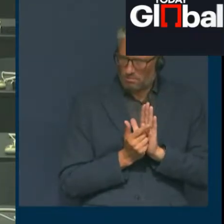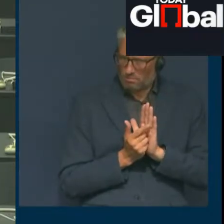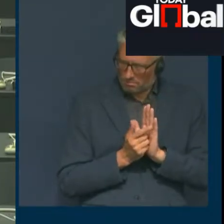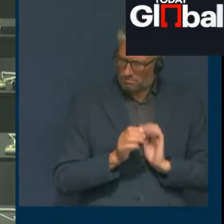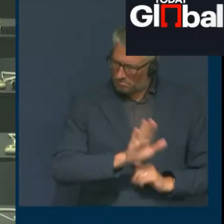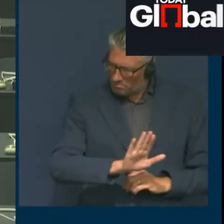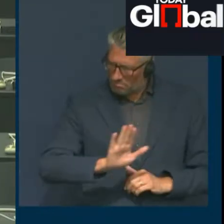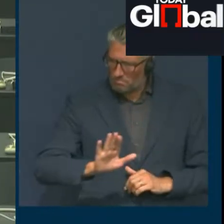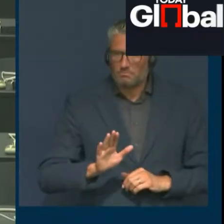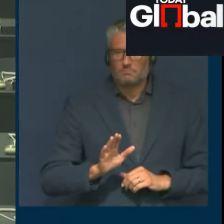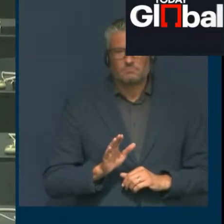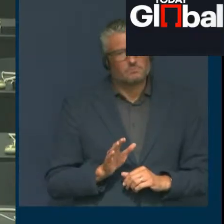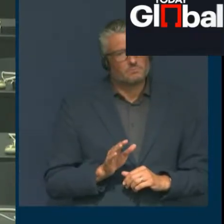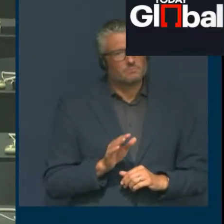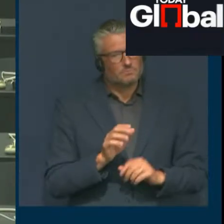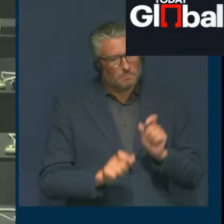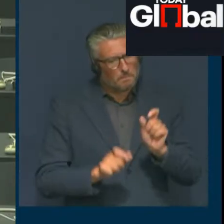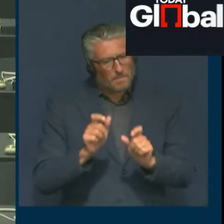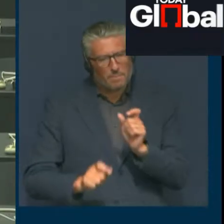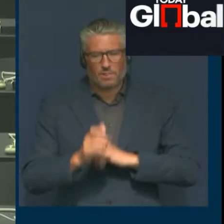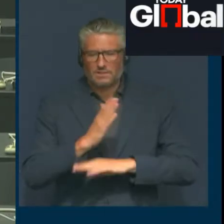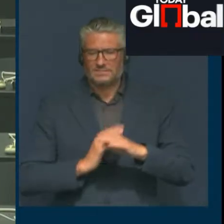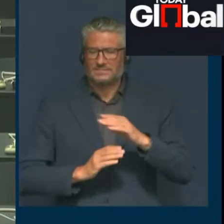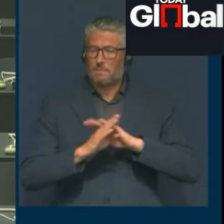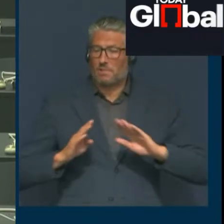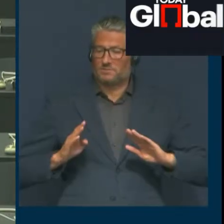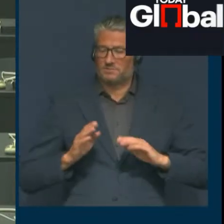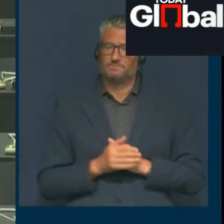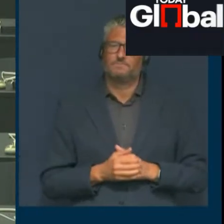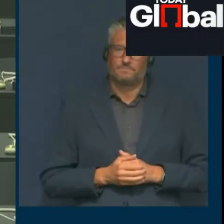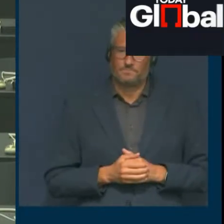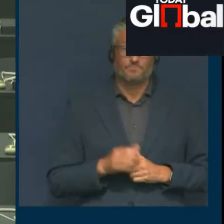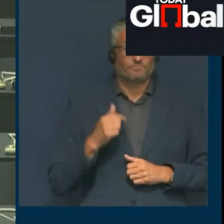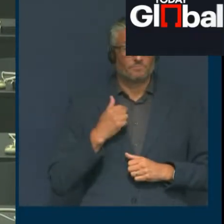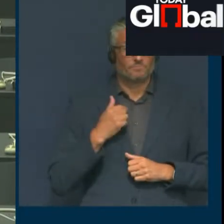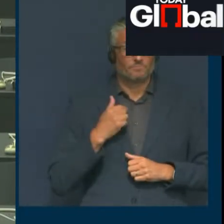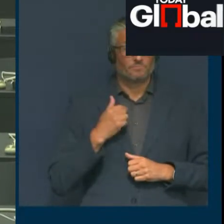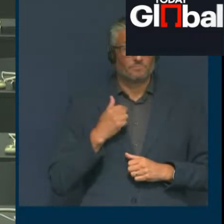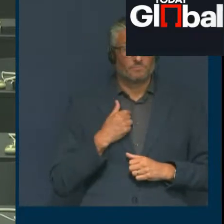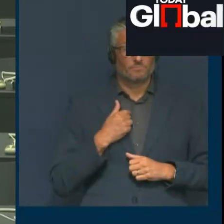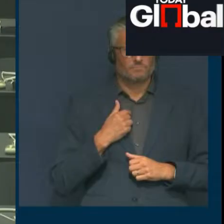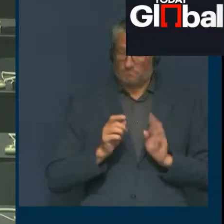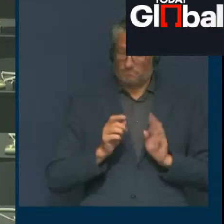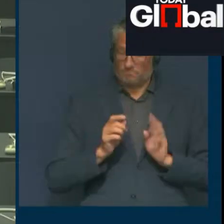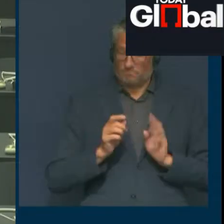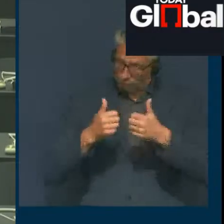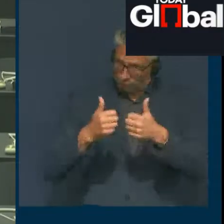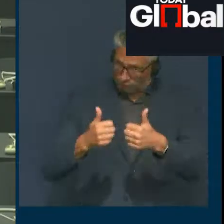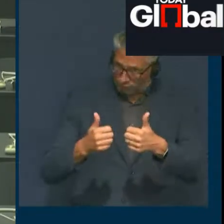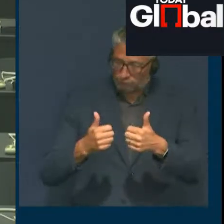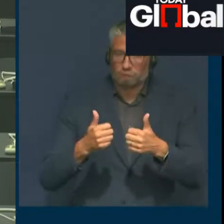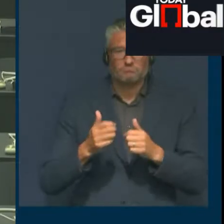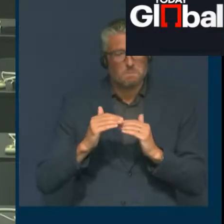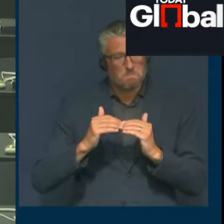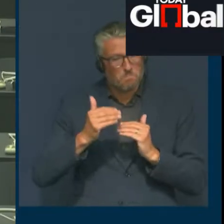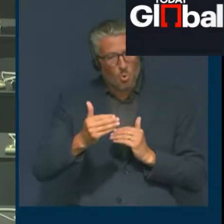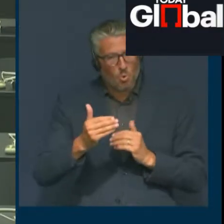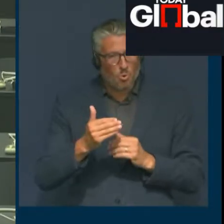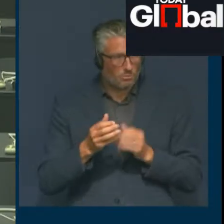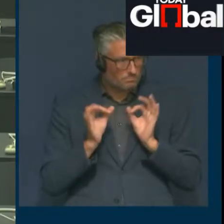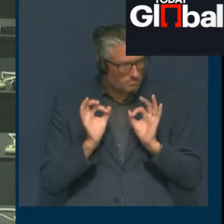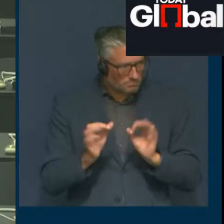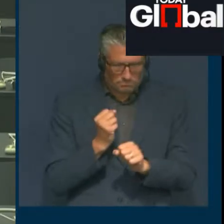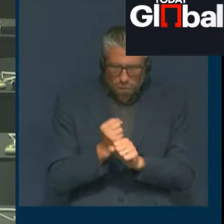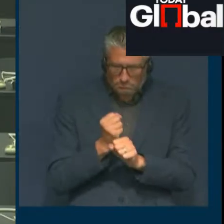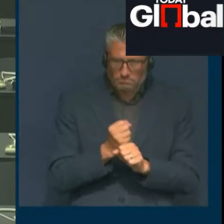Commission welcomes the progress made in the field of data and statistics, and thus we have